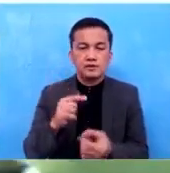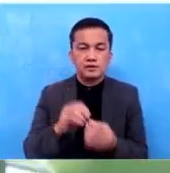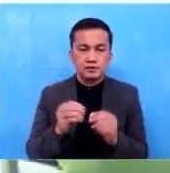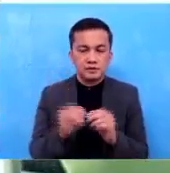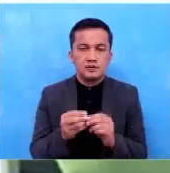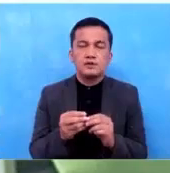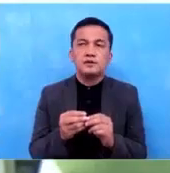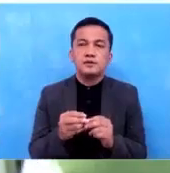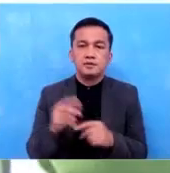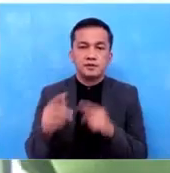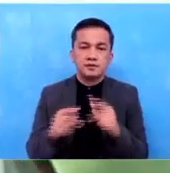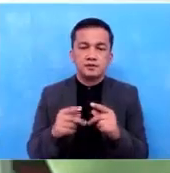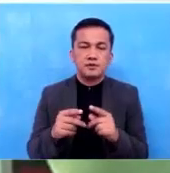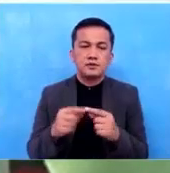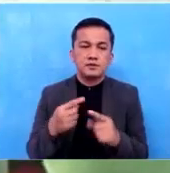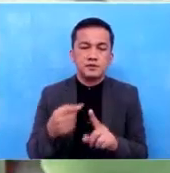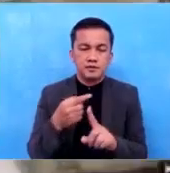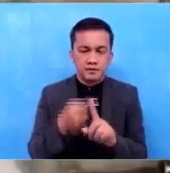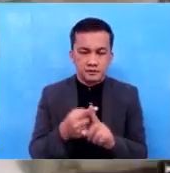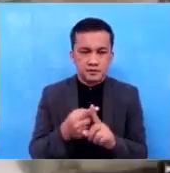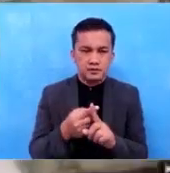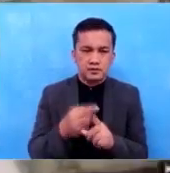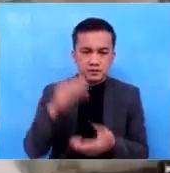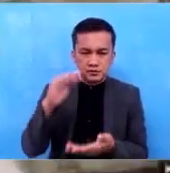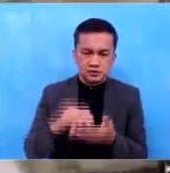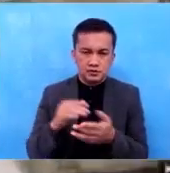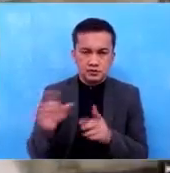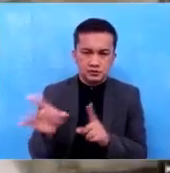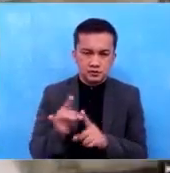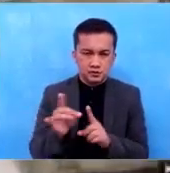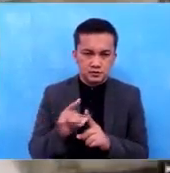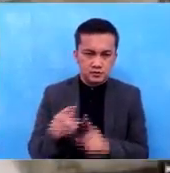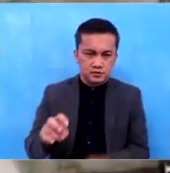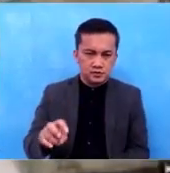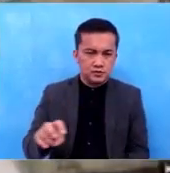to decrease transmission on the journey, and then you still